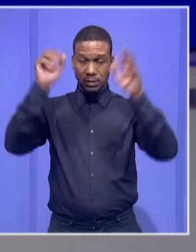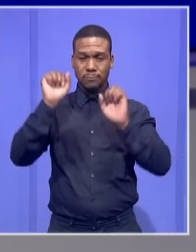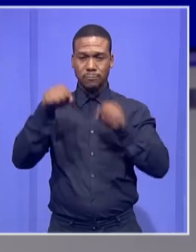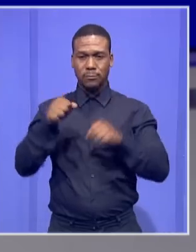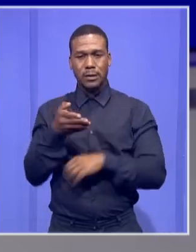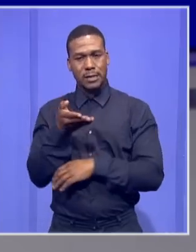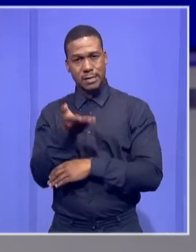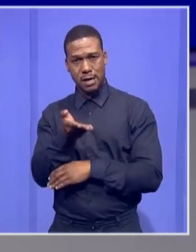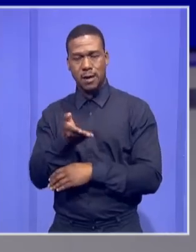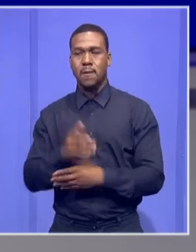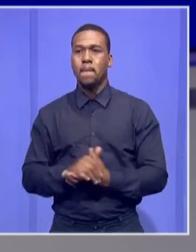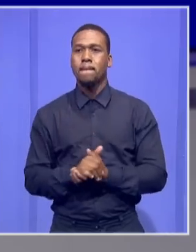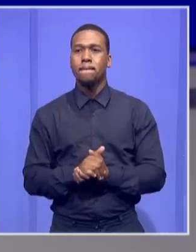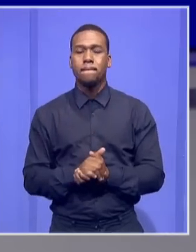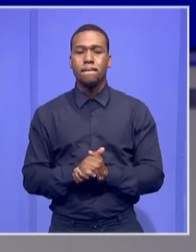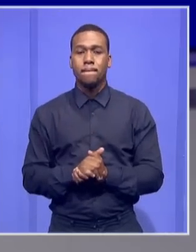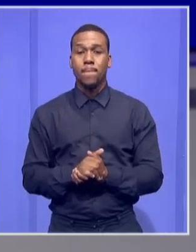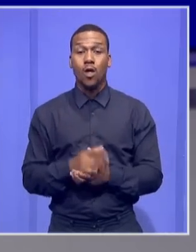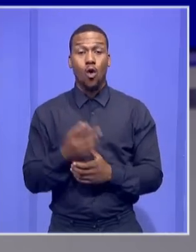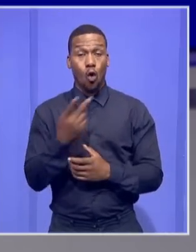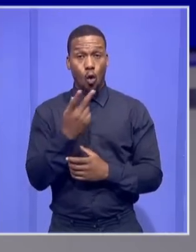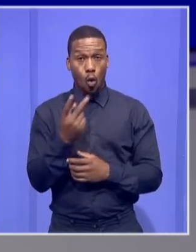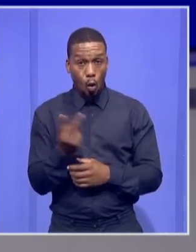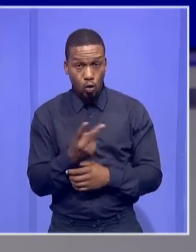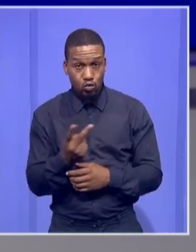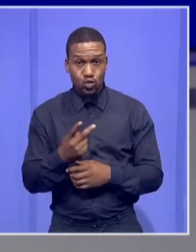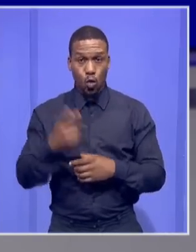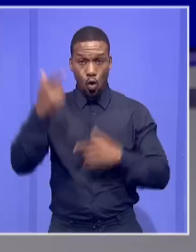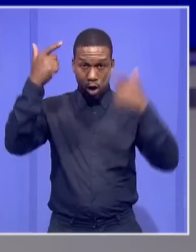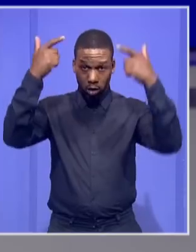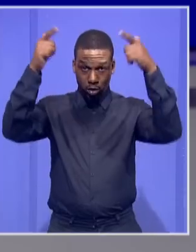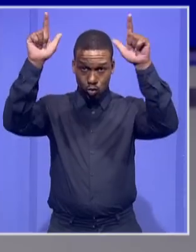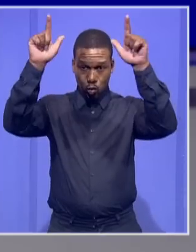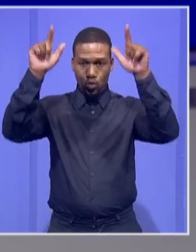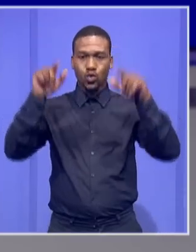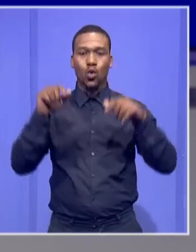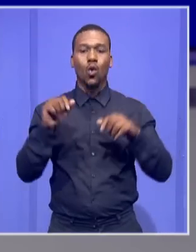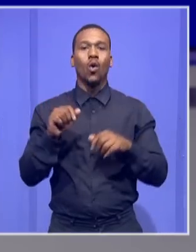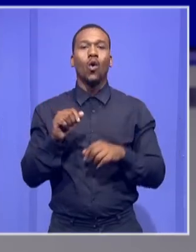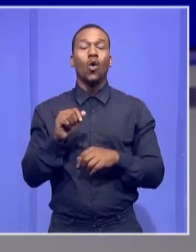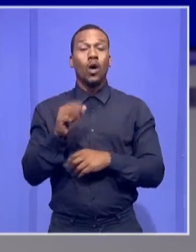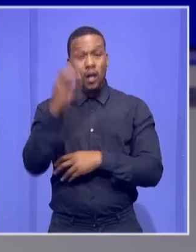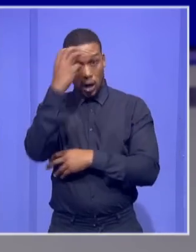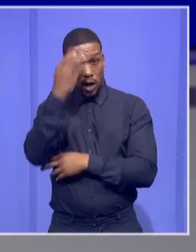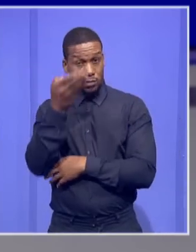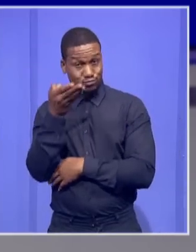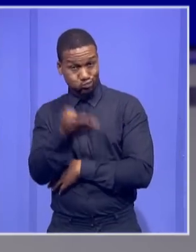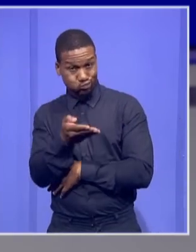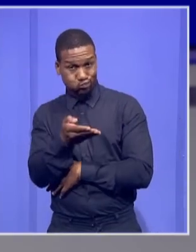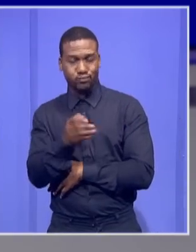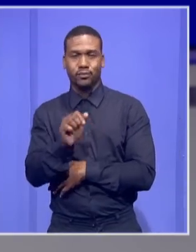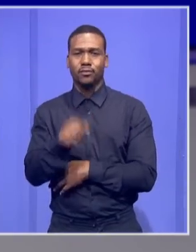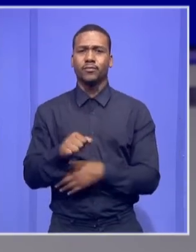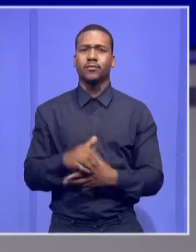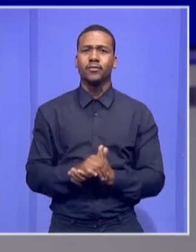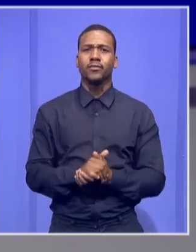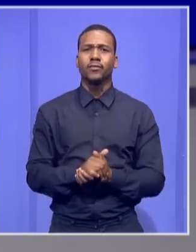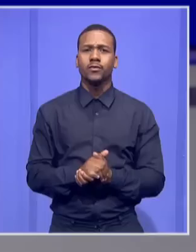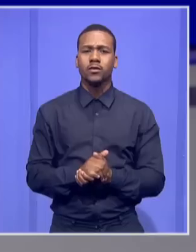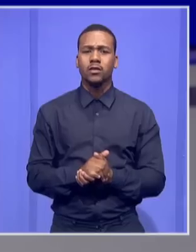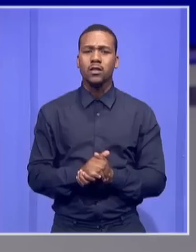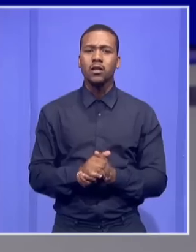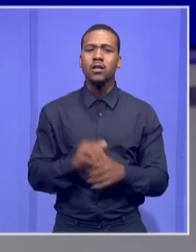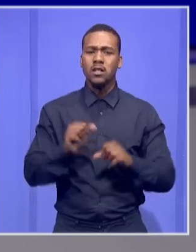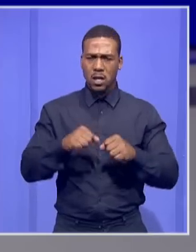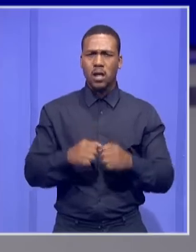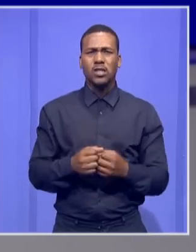that the King of Lesotho, King Letsie, is also expected to attend, and therefore you do have a